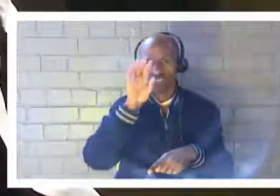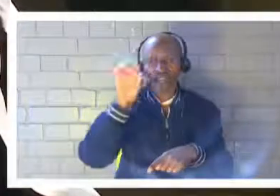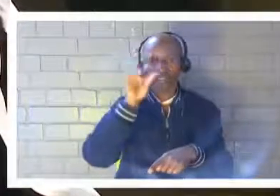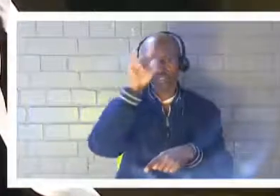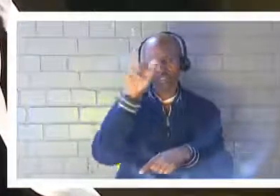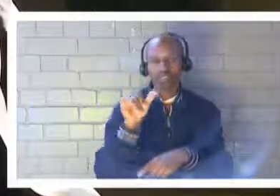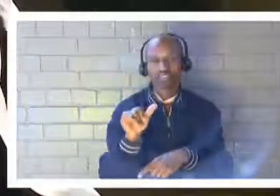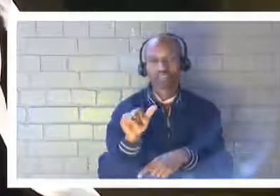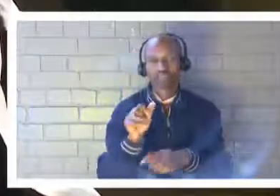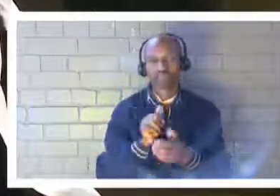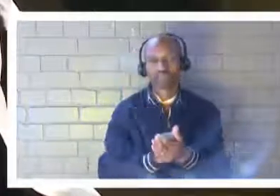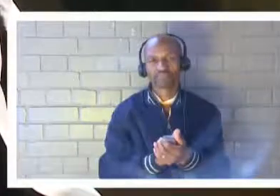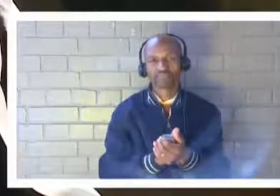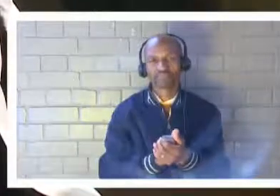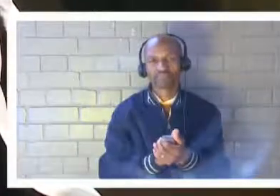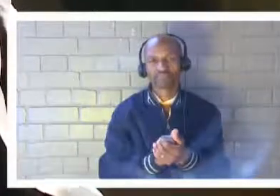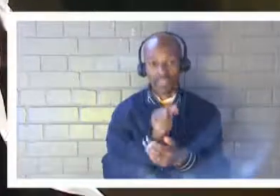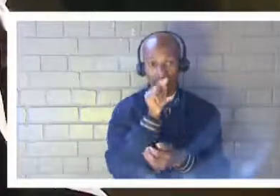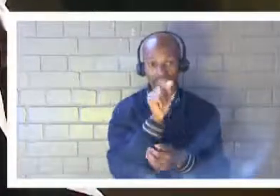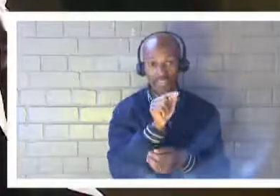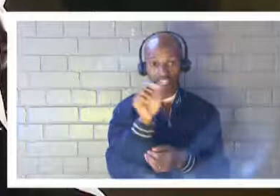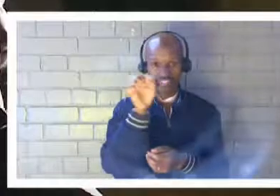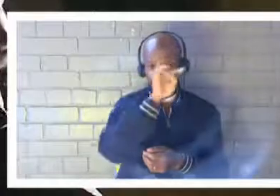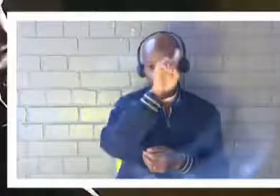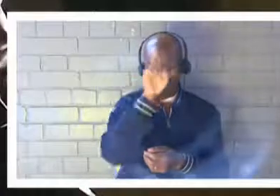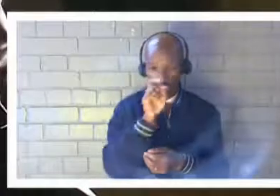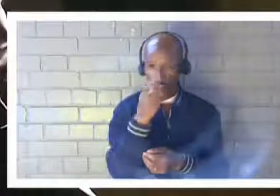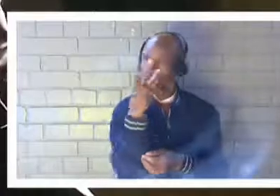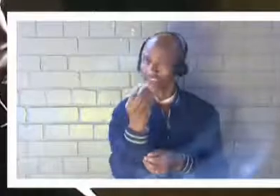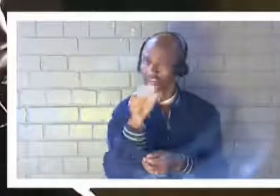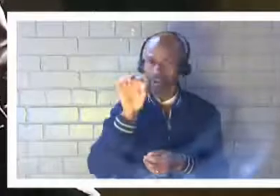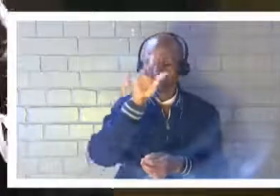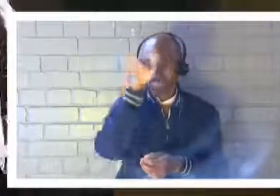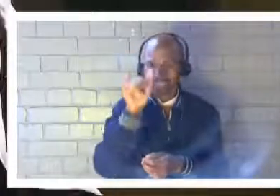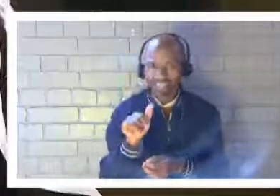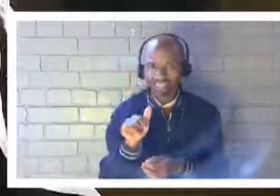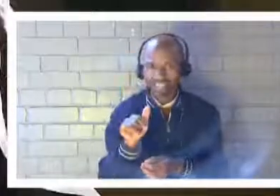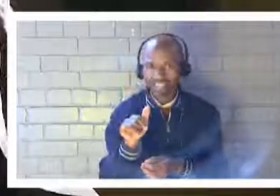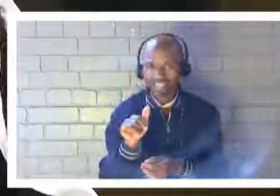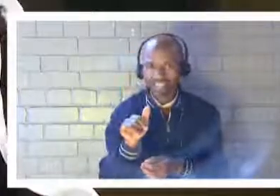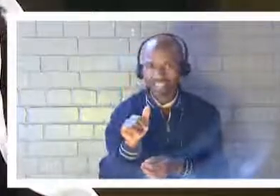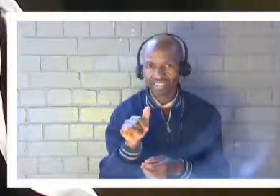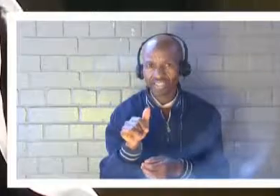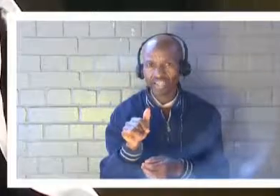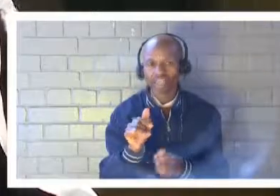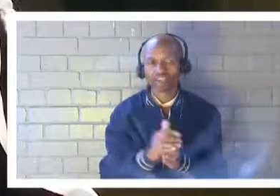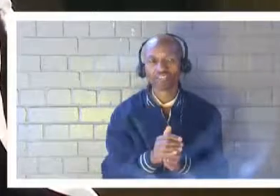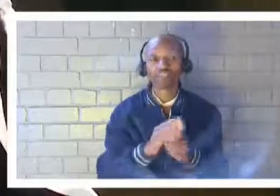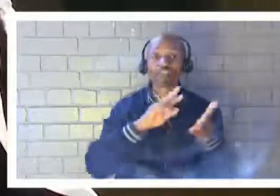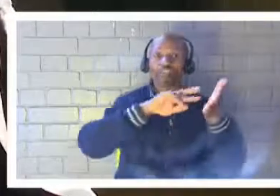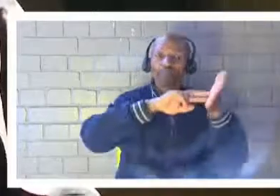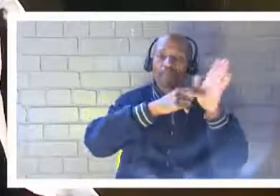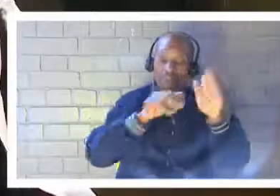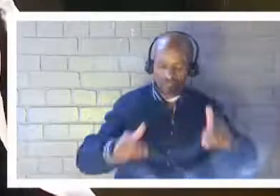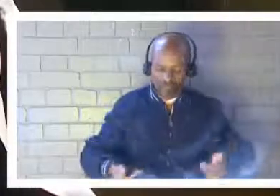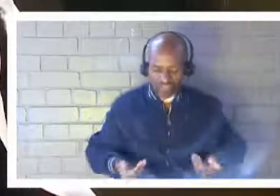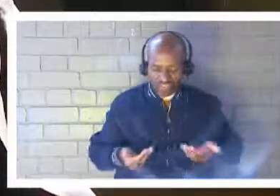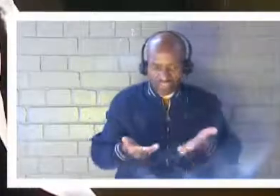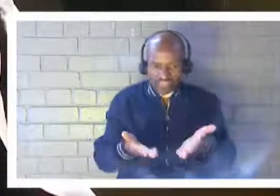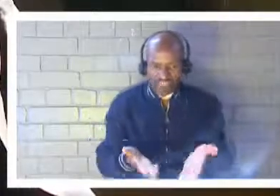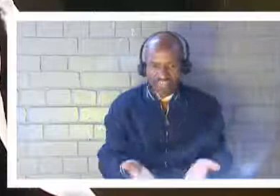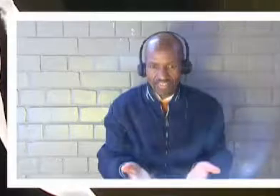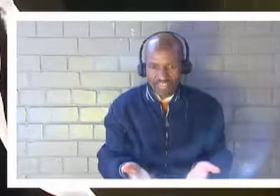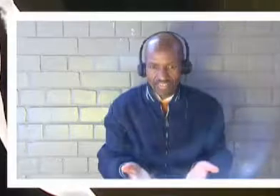capacity? That is the question, do we have capacity for the purposes of service